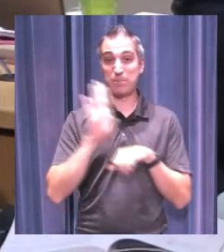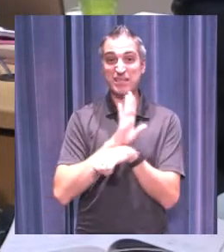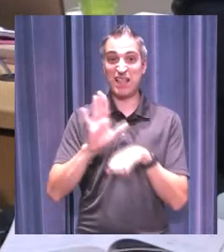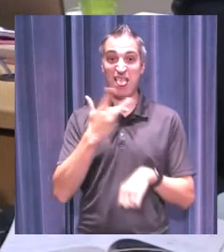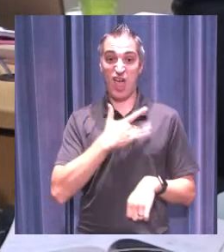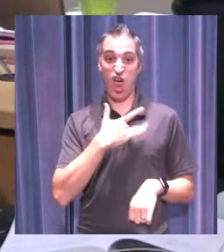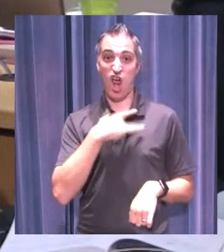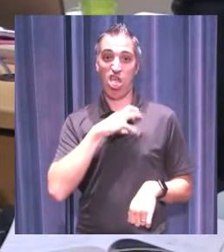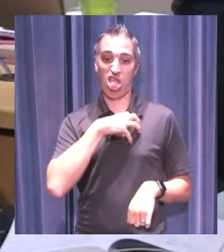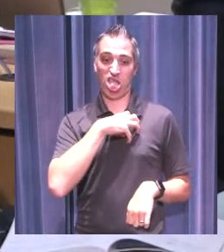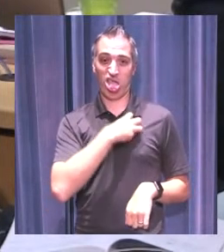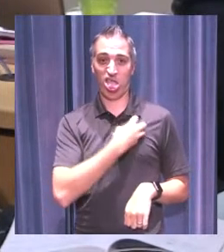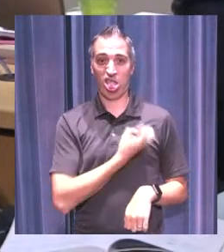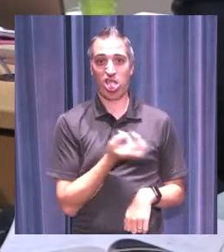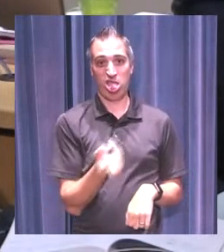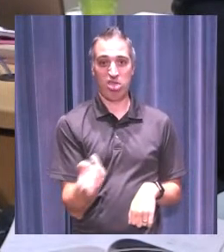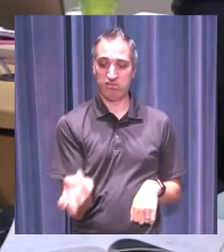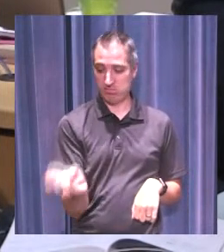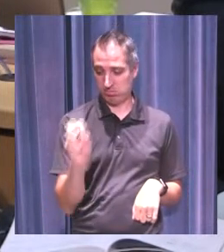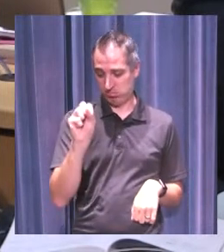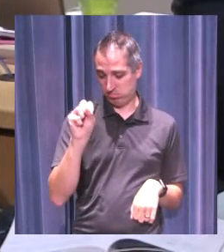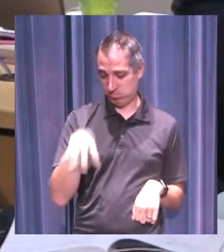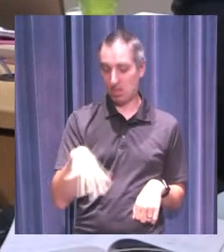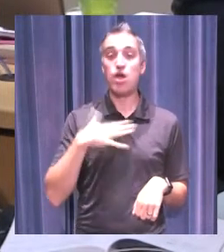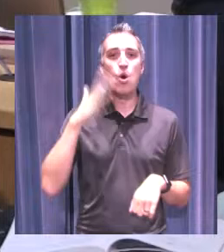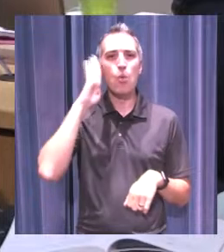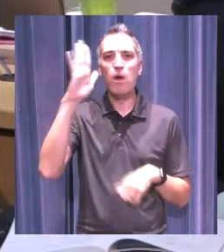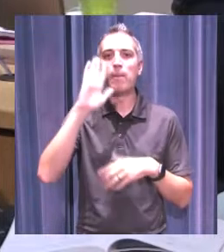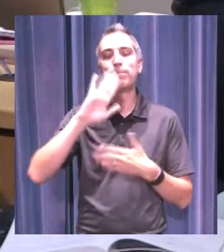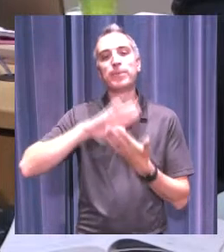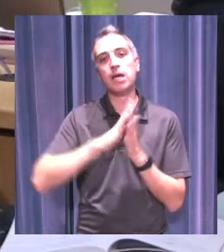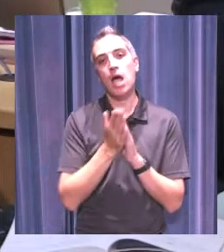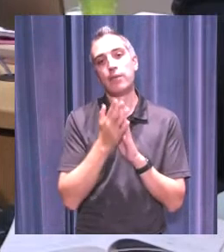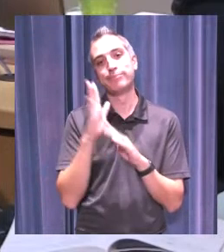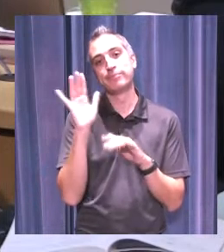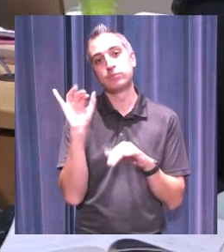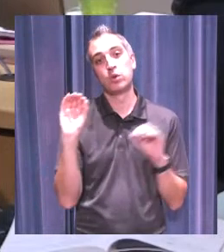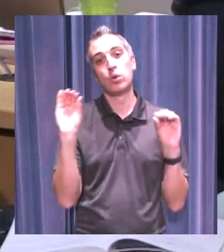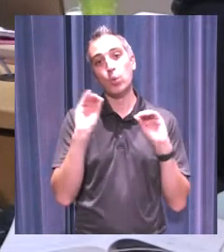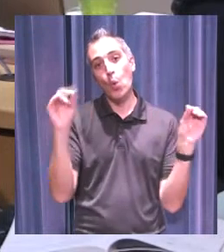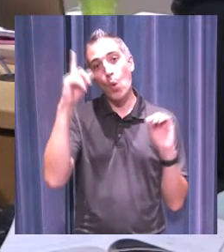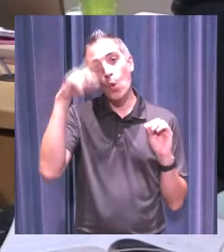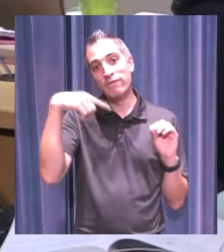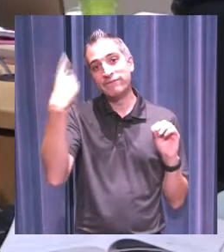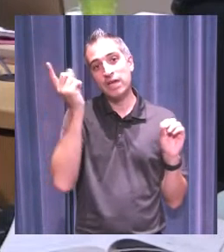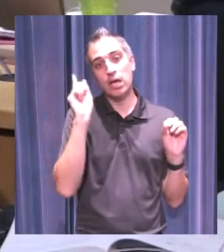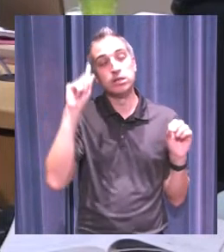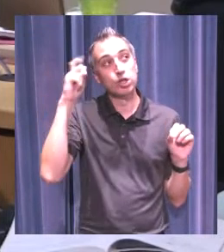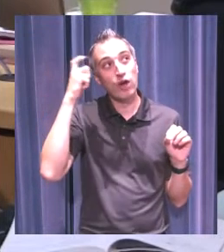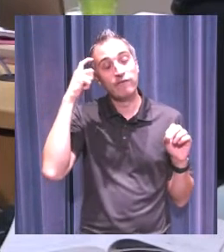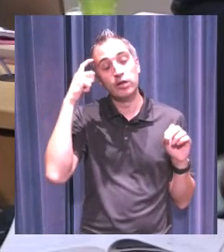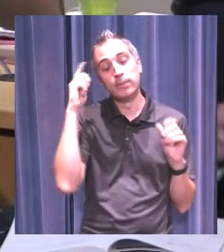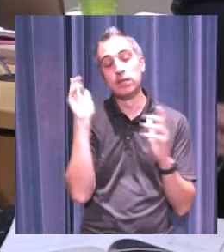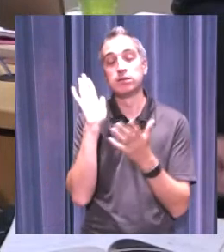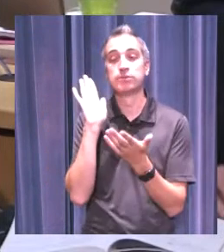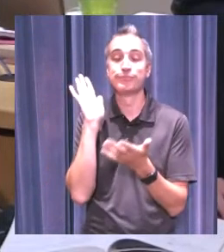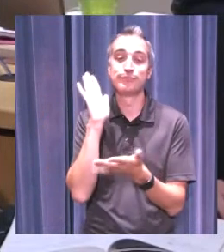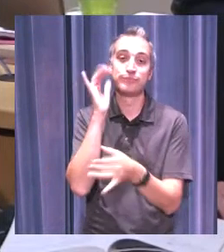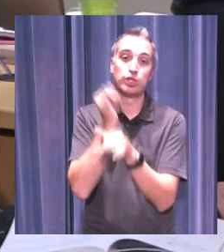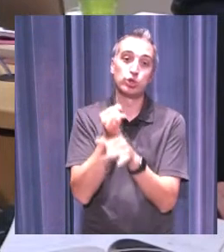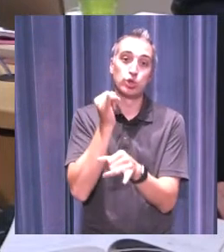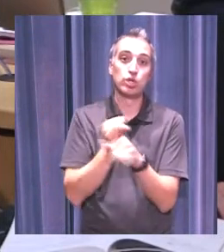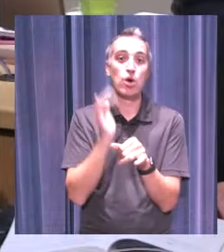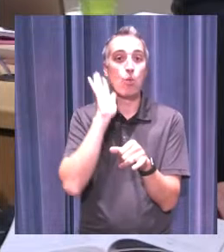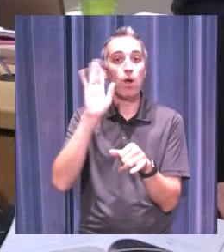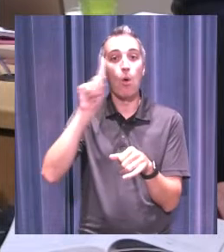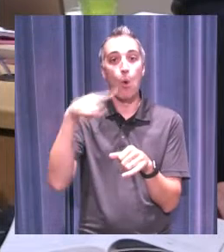away until Mott just becomes one in a million faceless bureaucratic institutions serving nothing and no one but the almighty